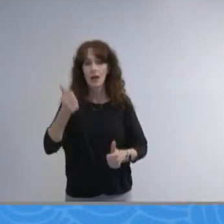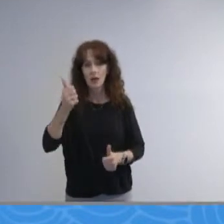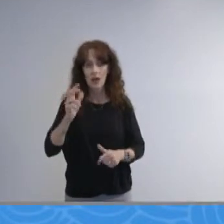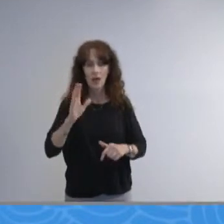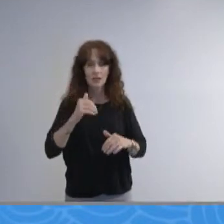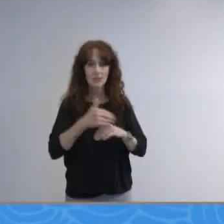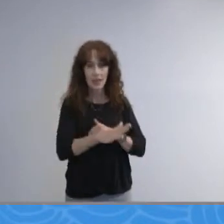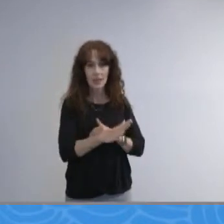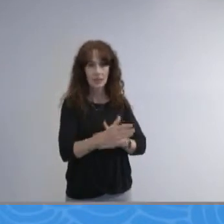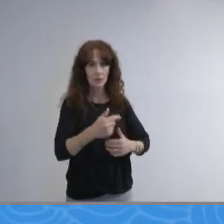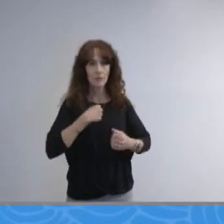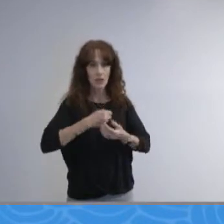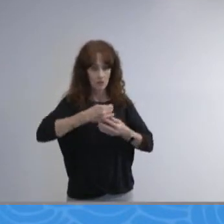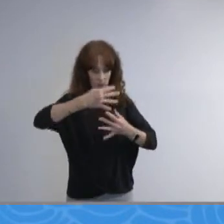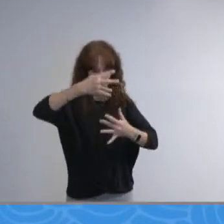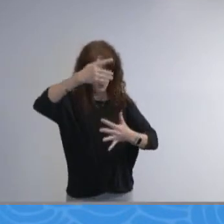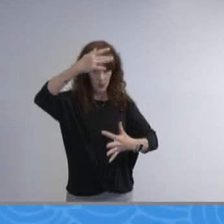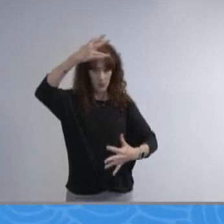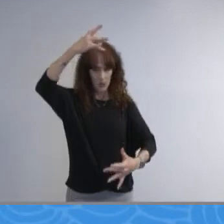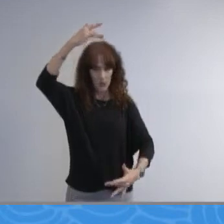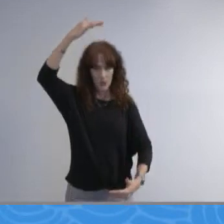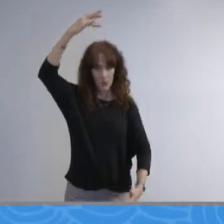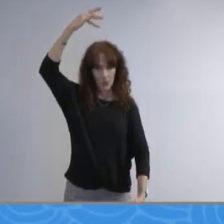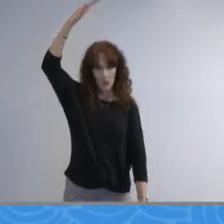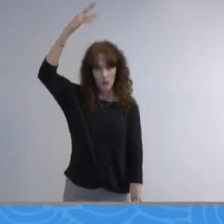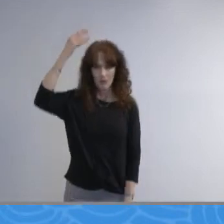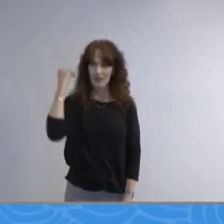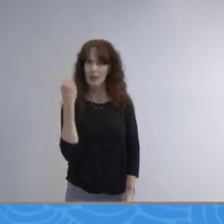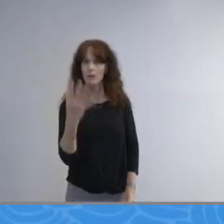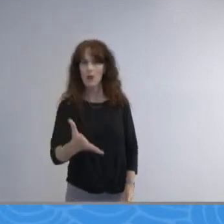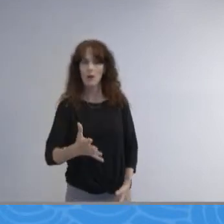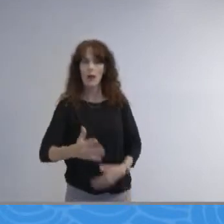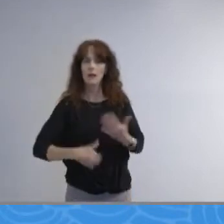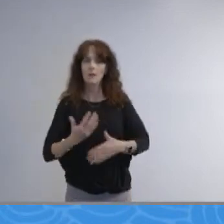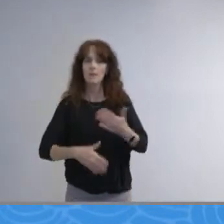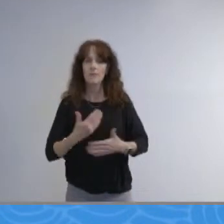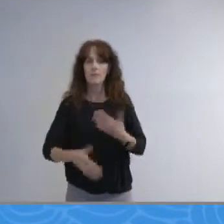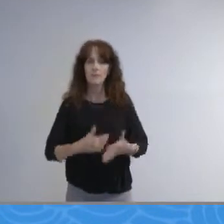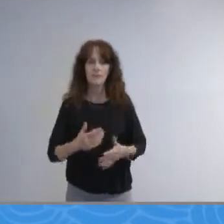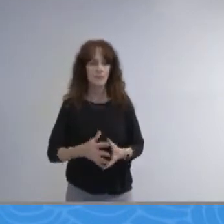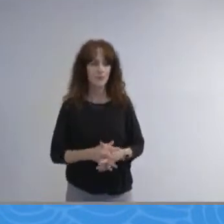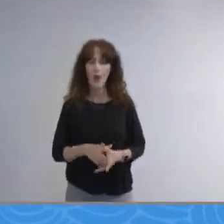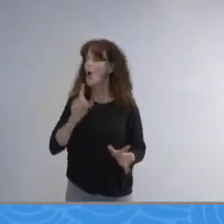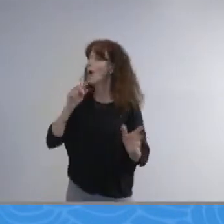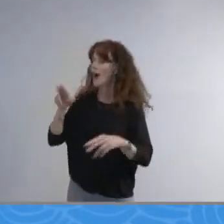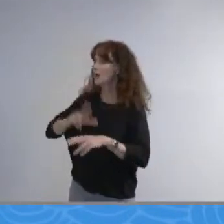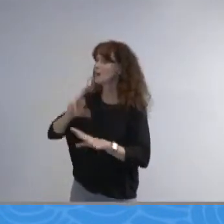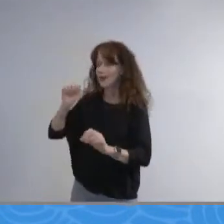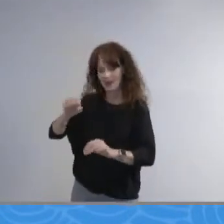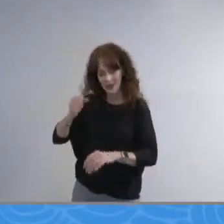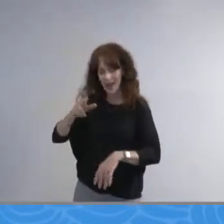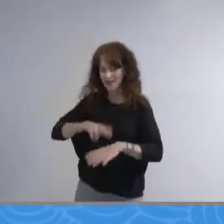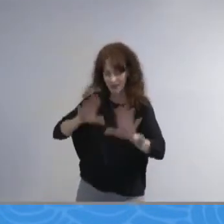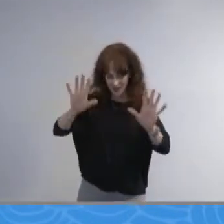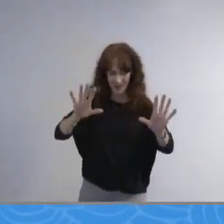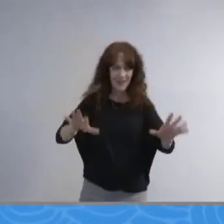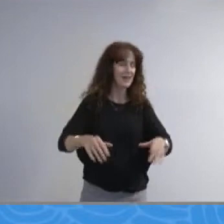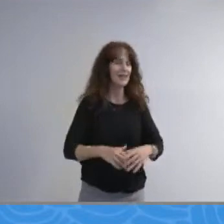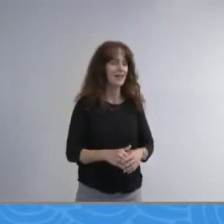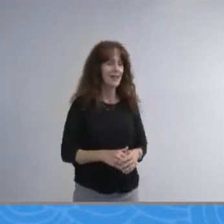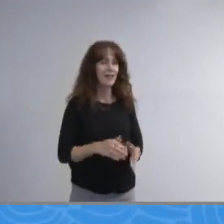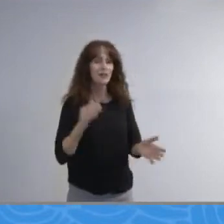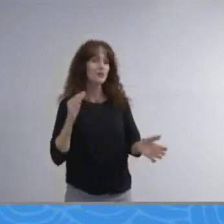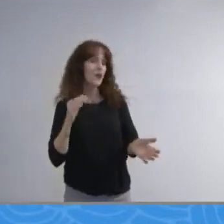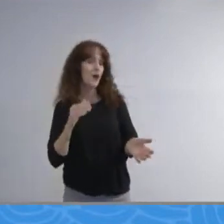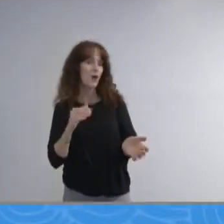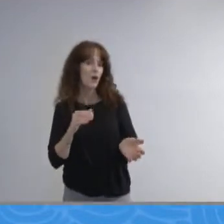of sending them all to me. So that's just a little hint on how to kind of expedite the process. Absolutely, absolutely. So Dr. Rachel,